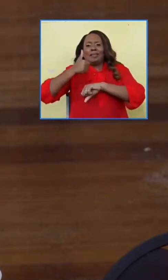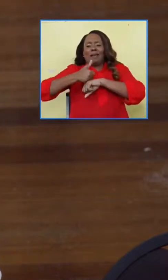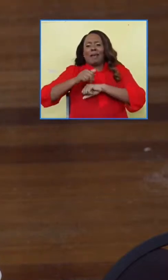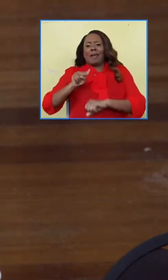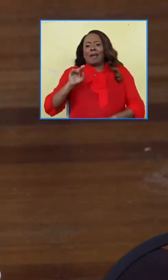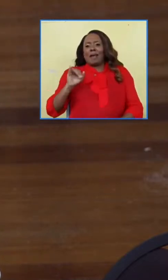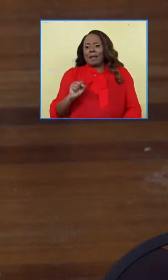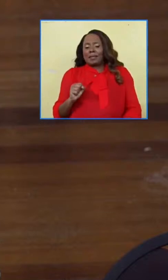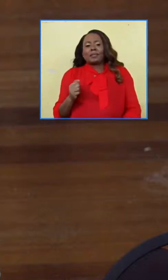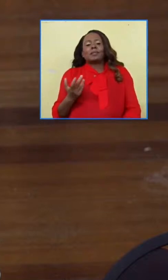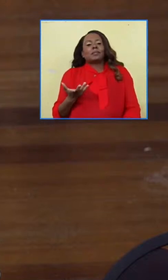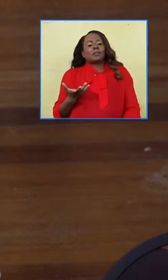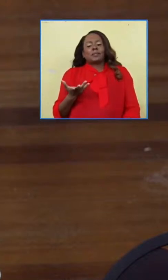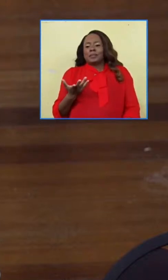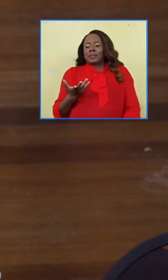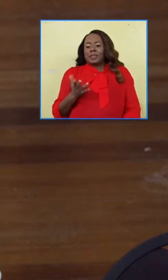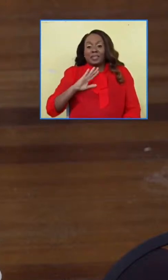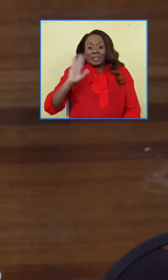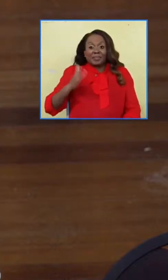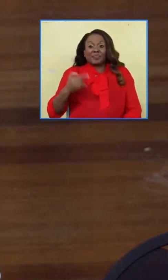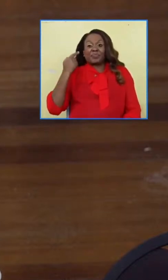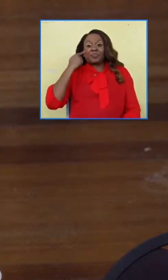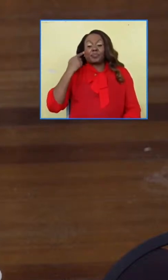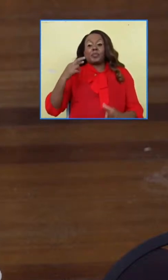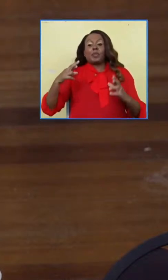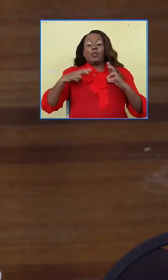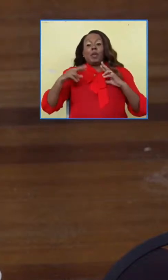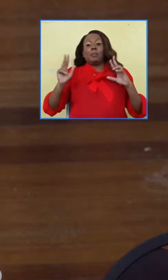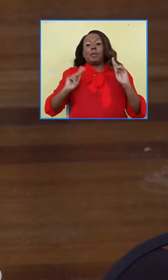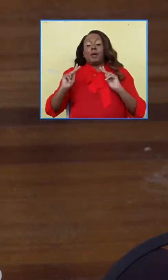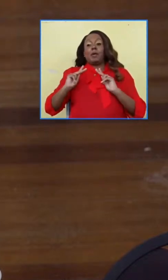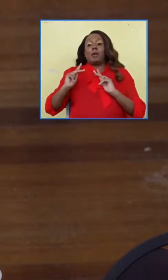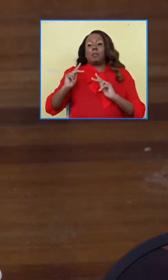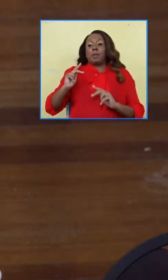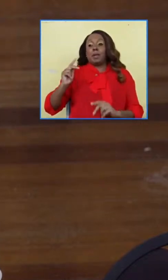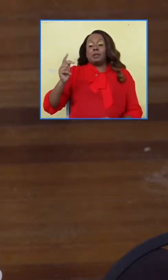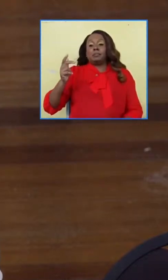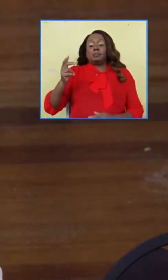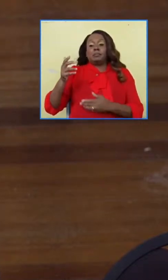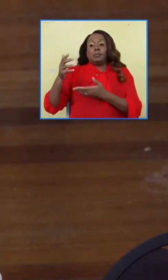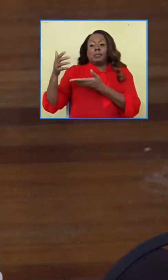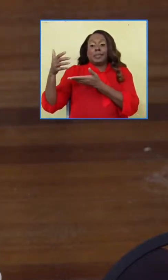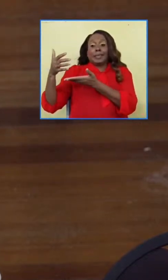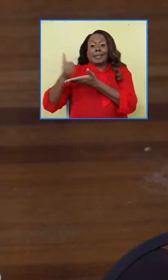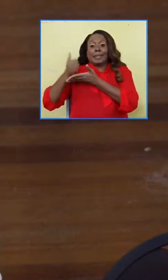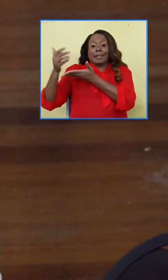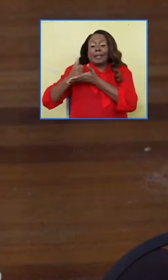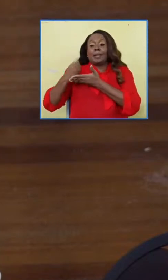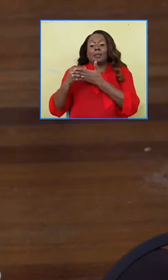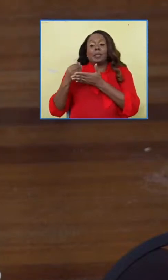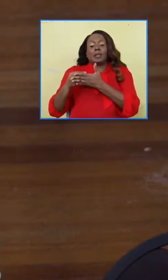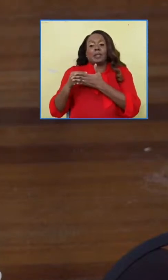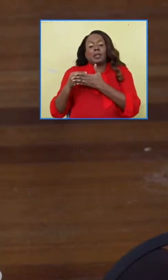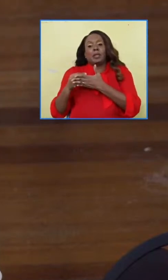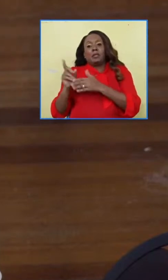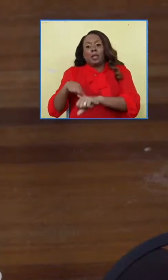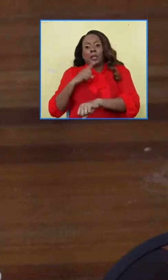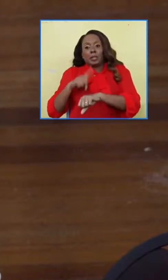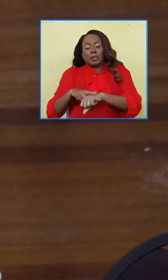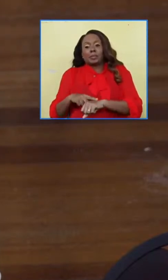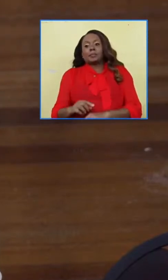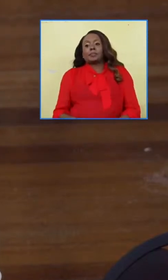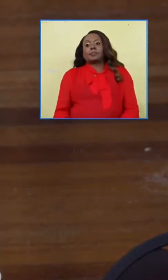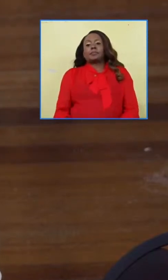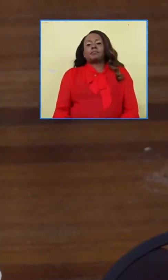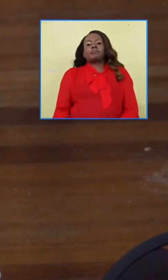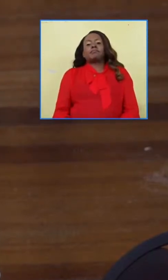They never thought that retirees were going to be drawing these benefits for this long. So the second question relates to the average